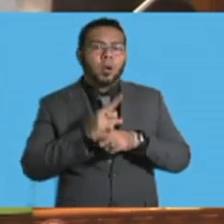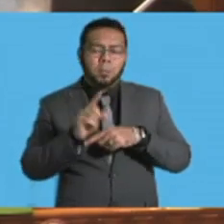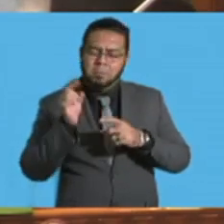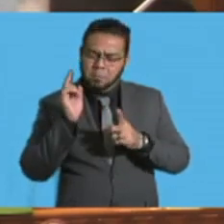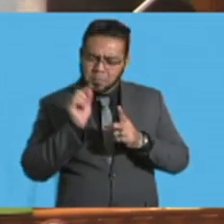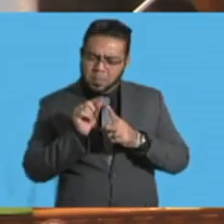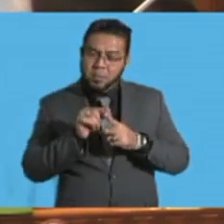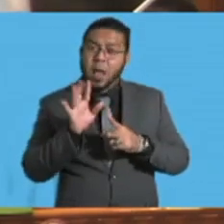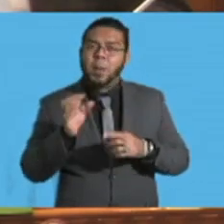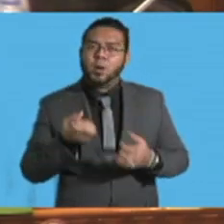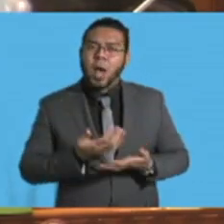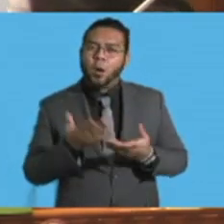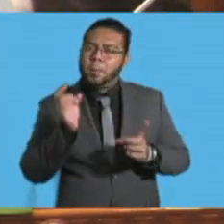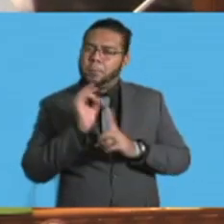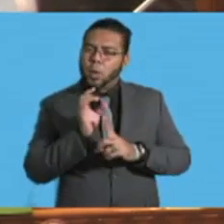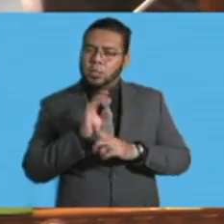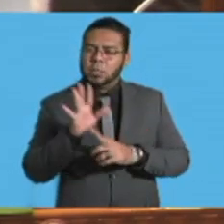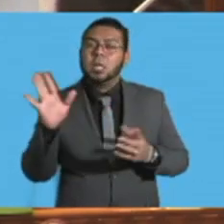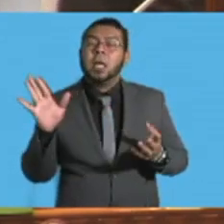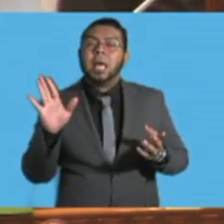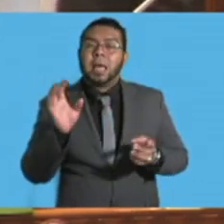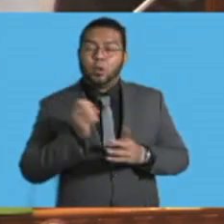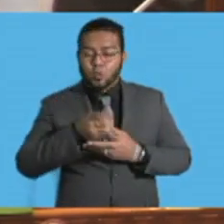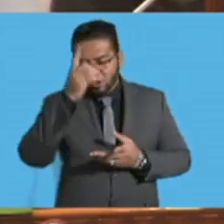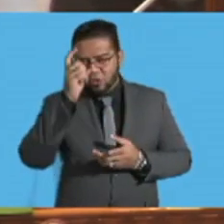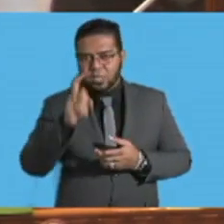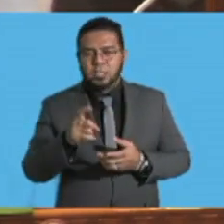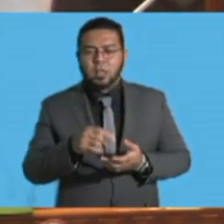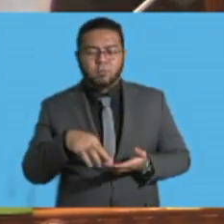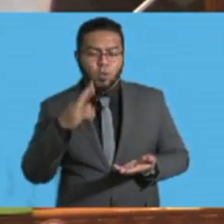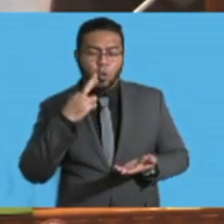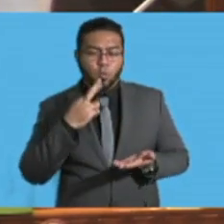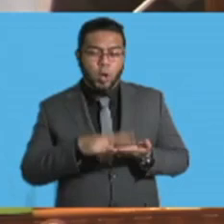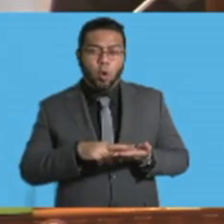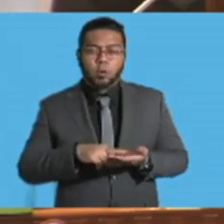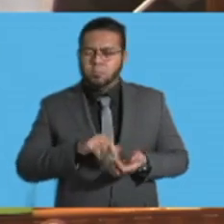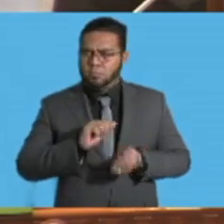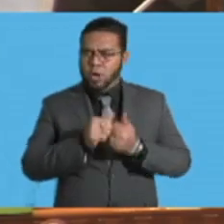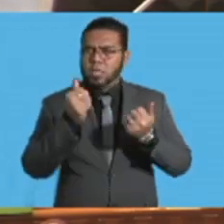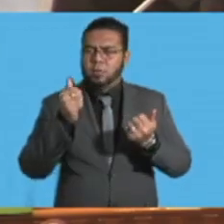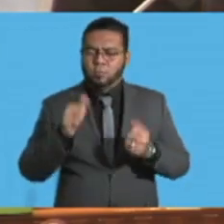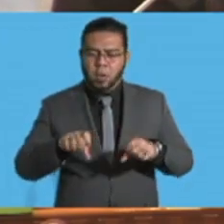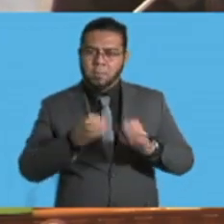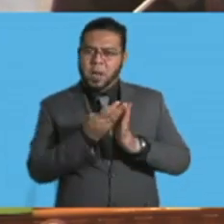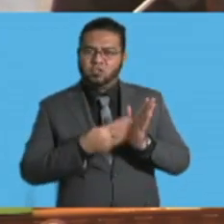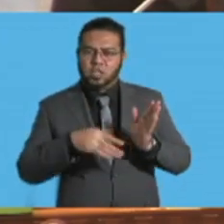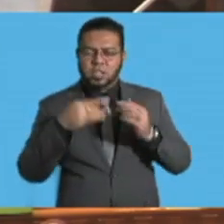the Minister for Economy for a record-breaking allocation in this budget year. Thank you.